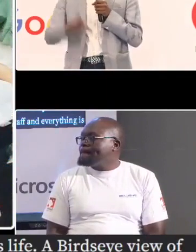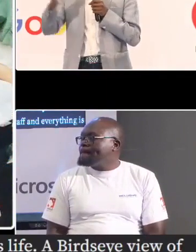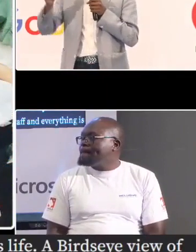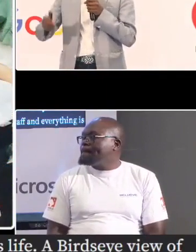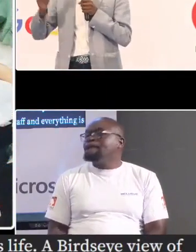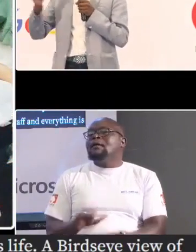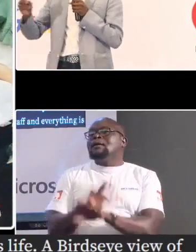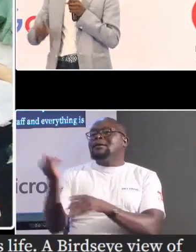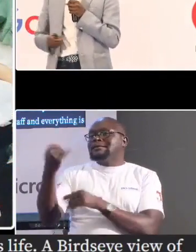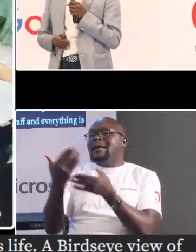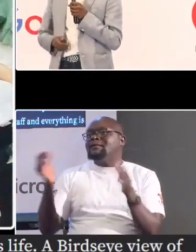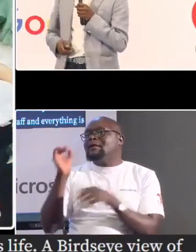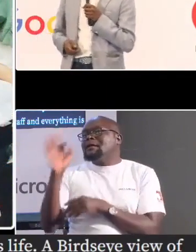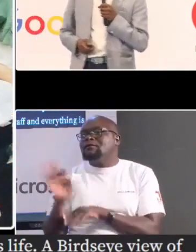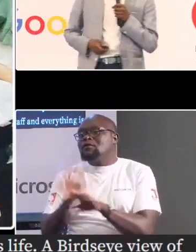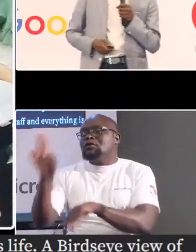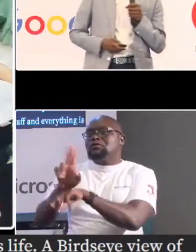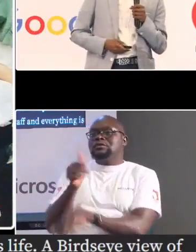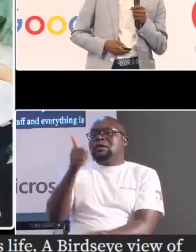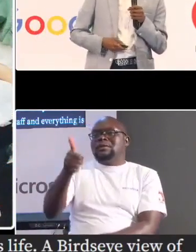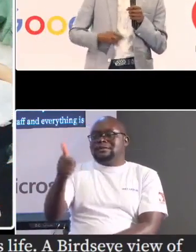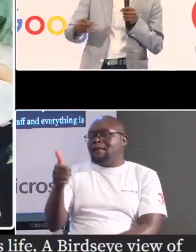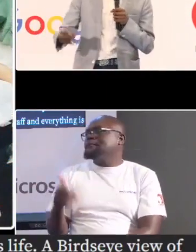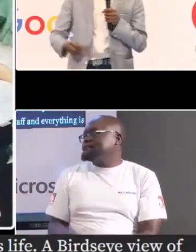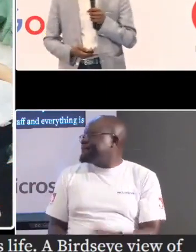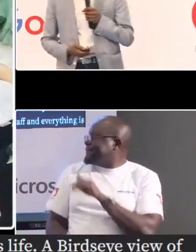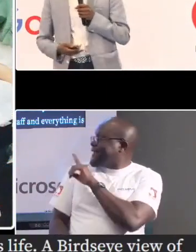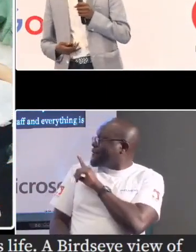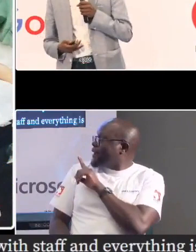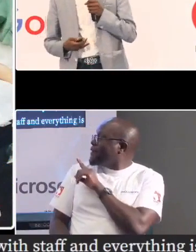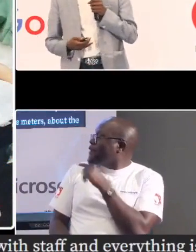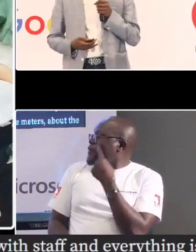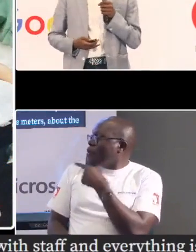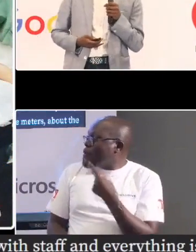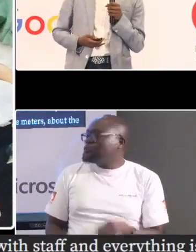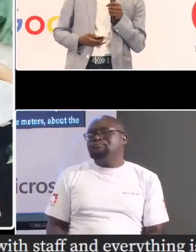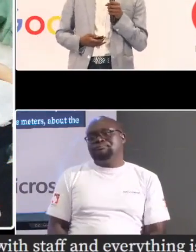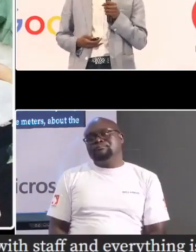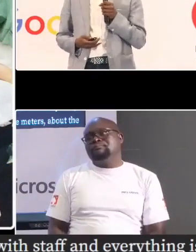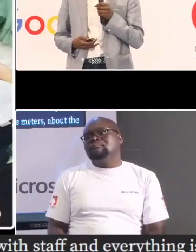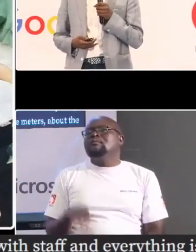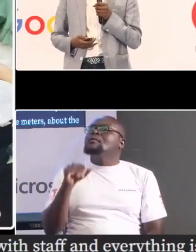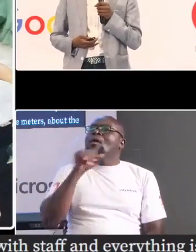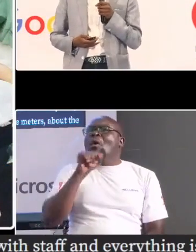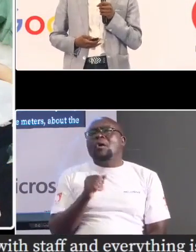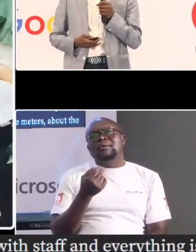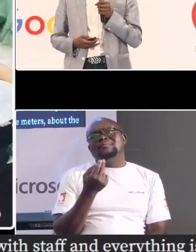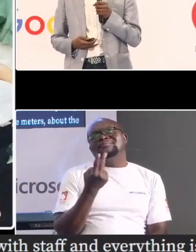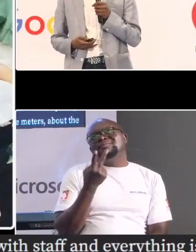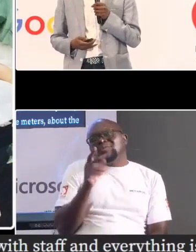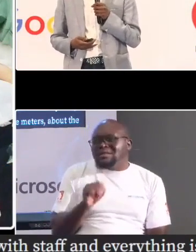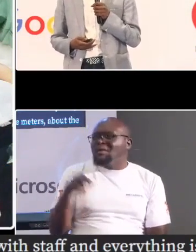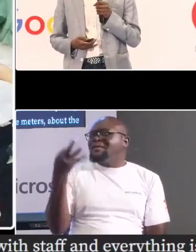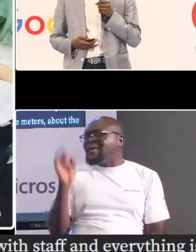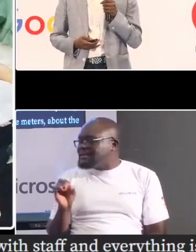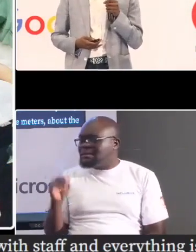And don't design anything you wouldn't use yourself. On screen is a woman in her late 20s, early 30s. I can't give away